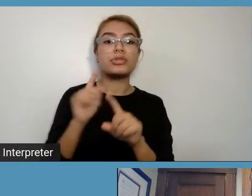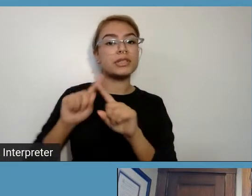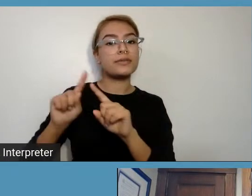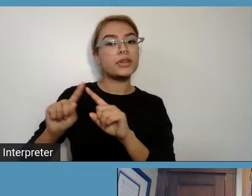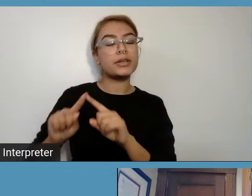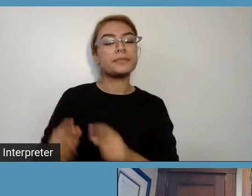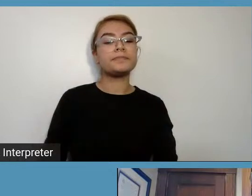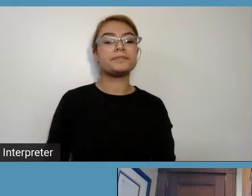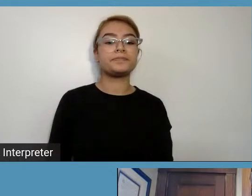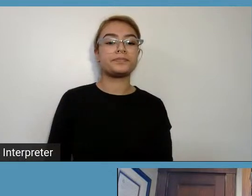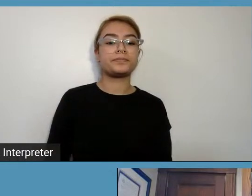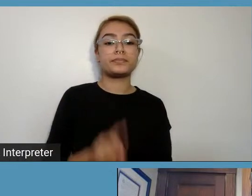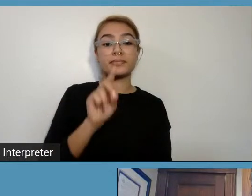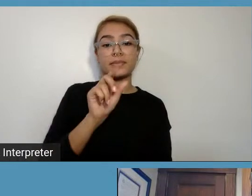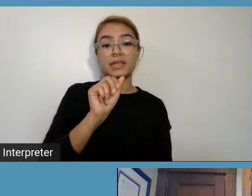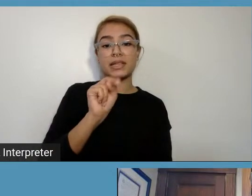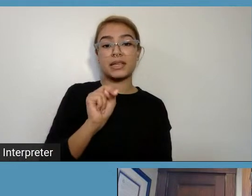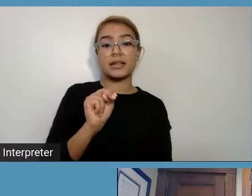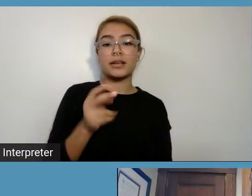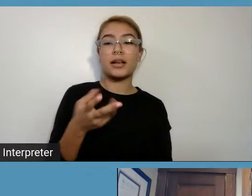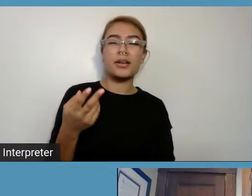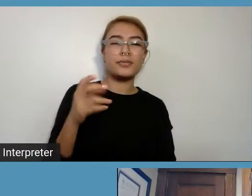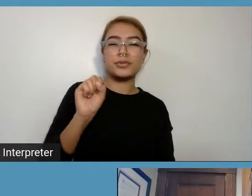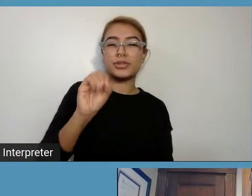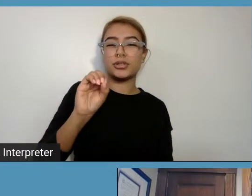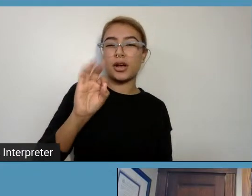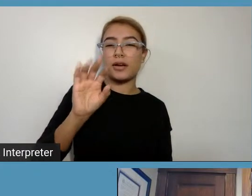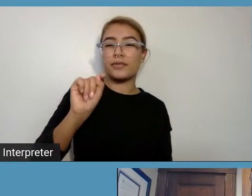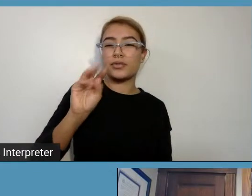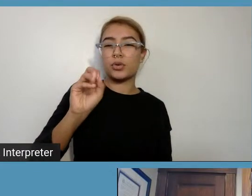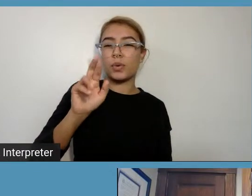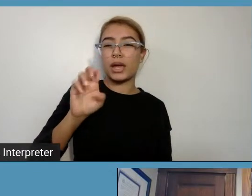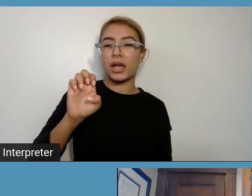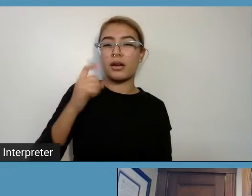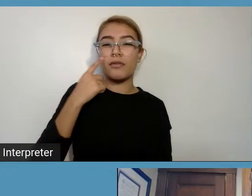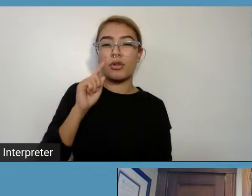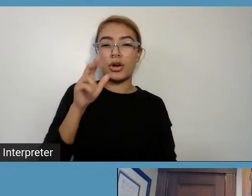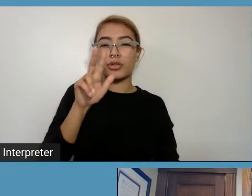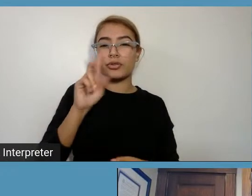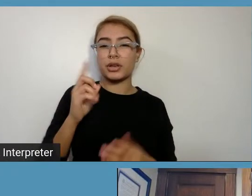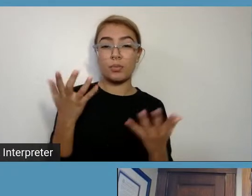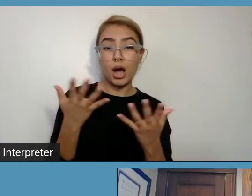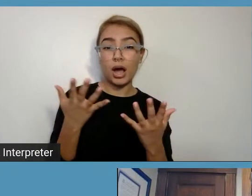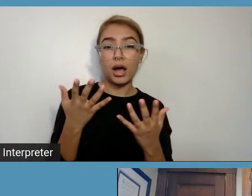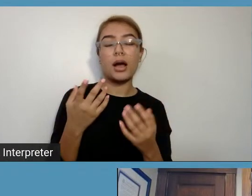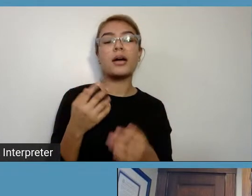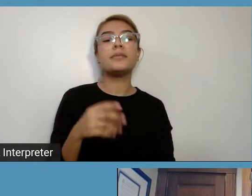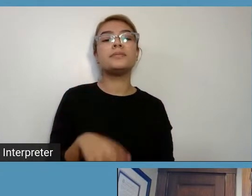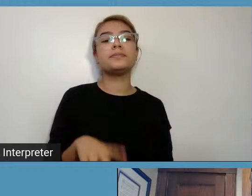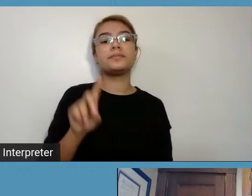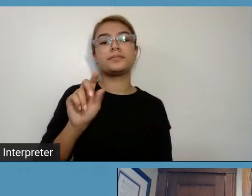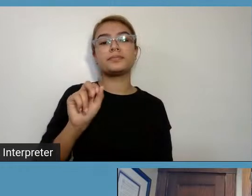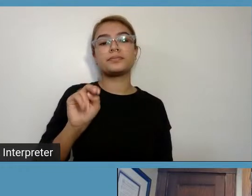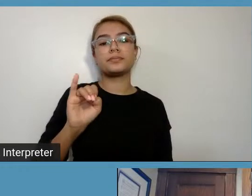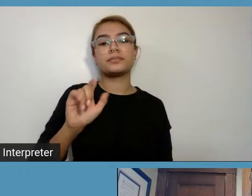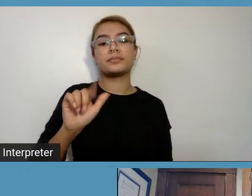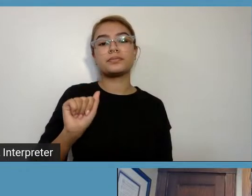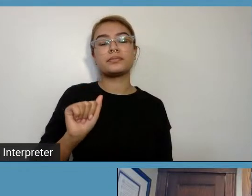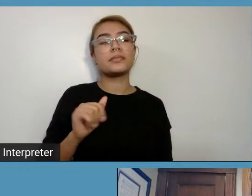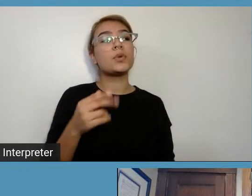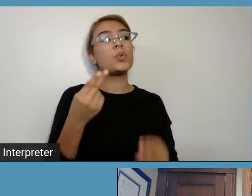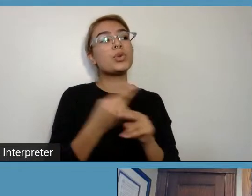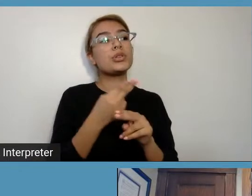you say that software was you use for the 3D? We use one called Polycam. Polycam.